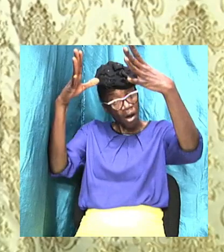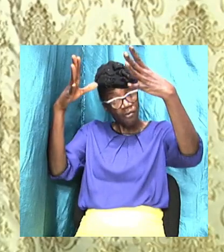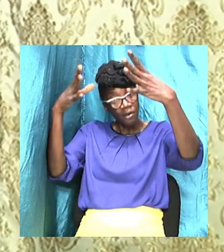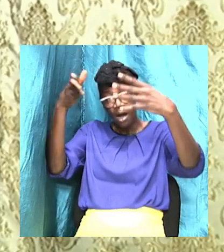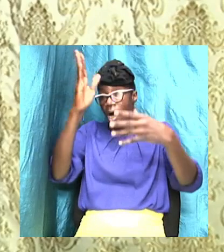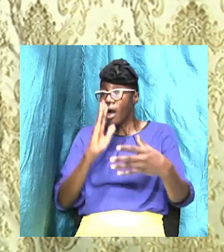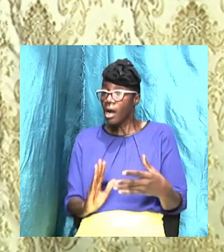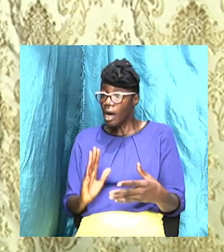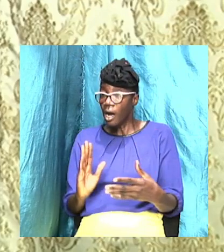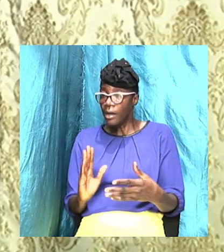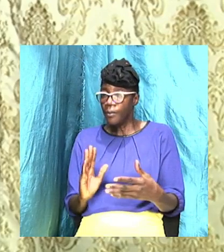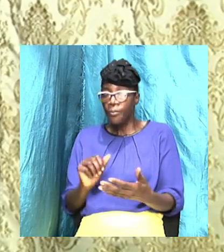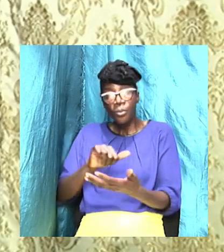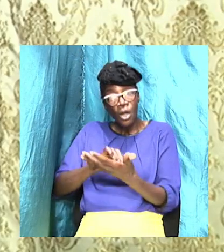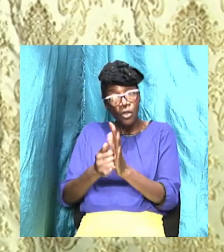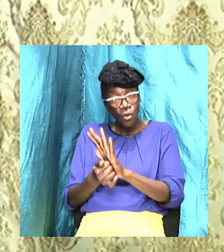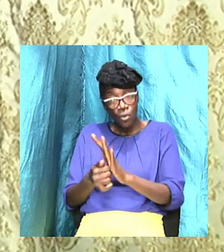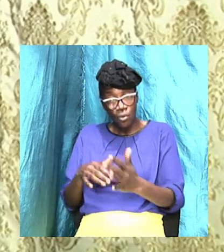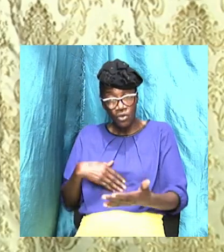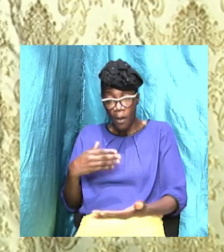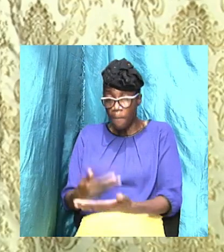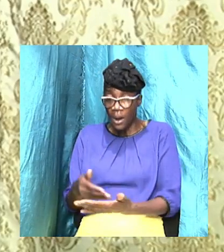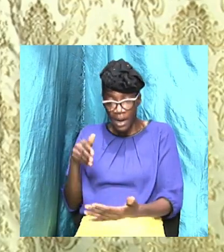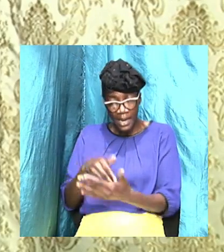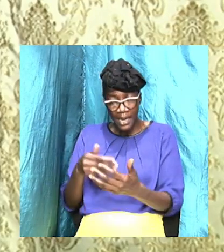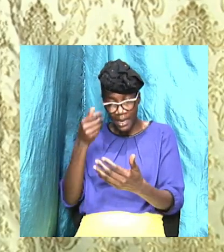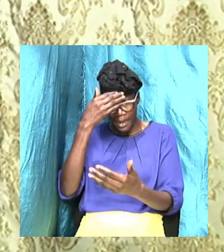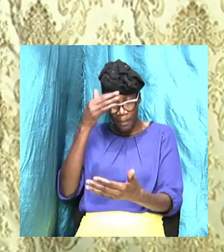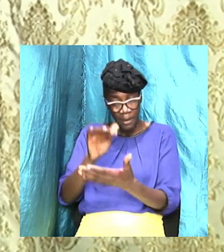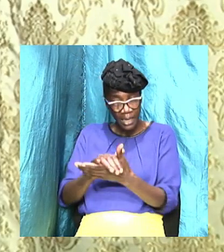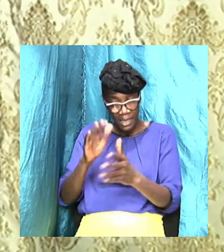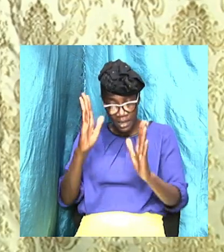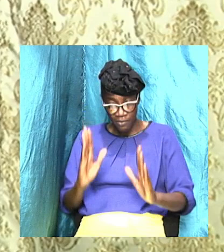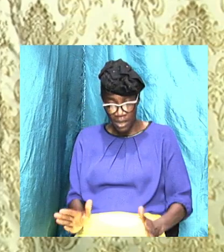For those who are born again believers,